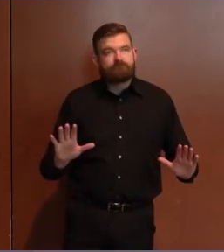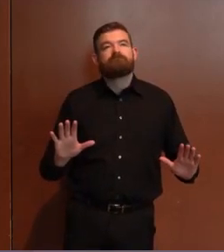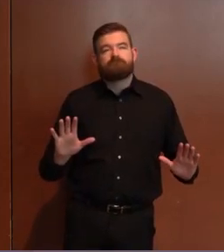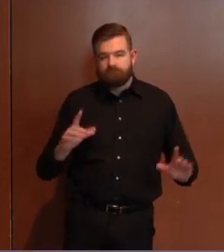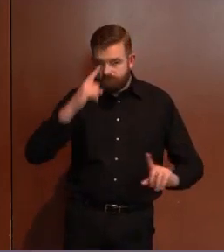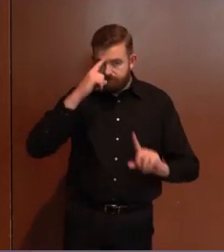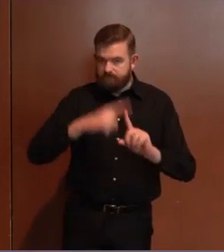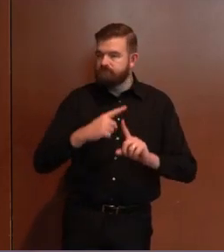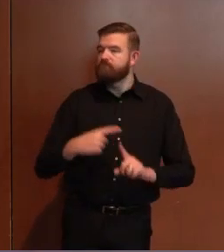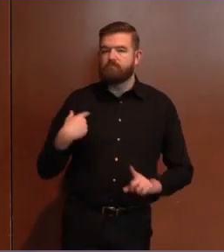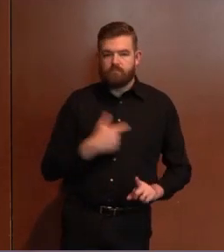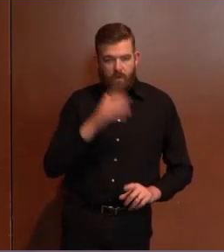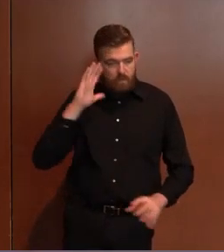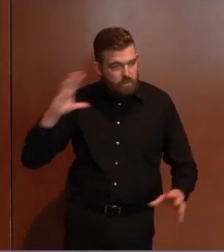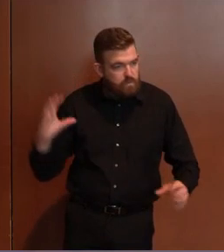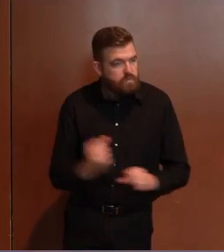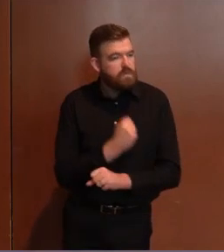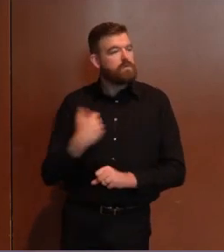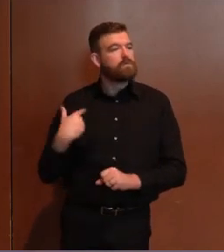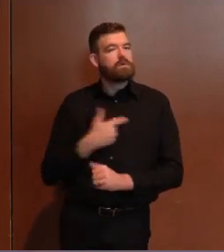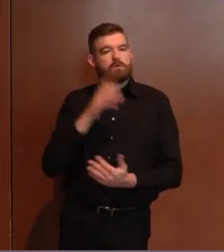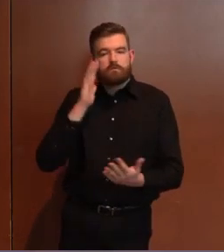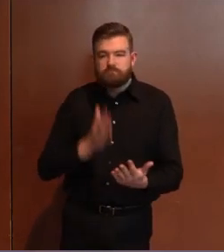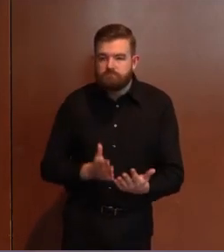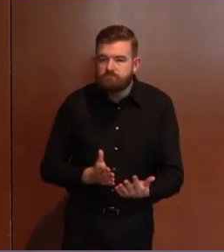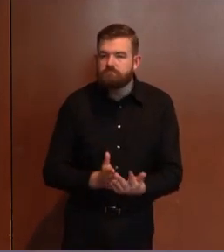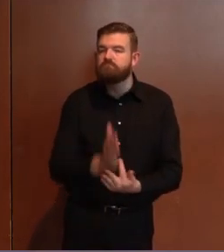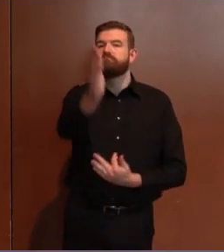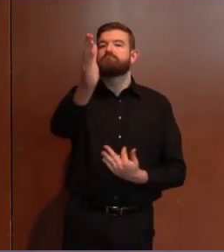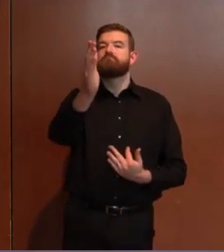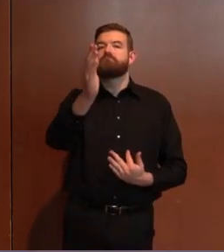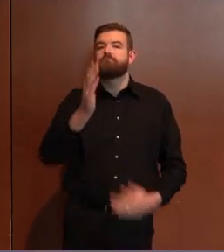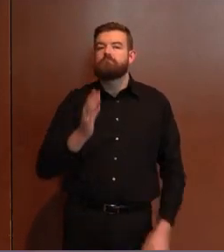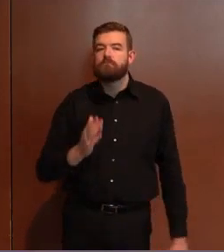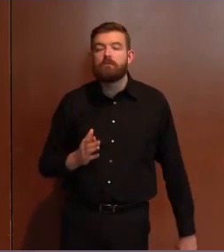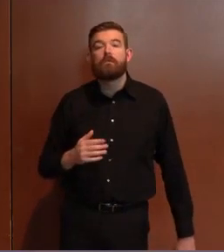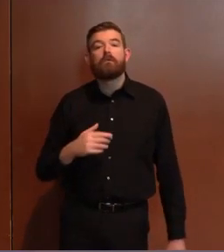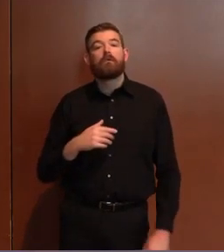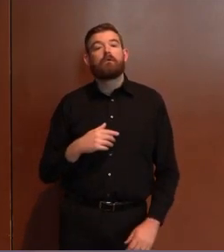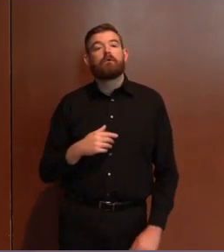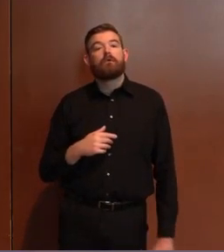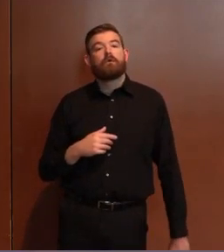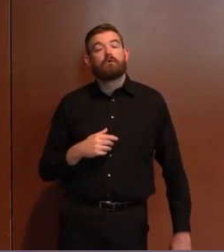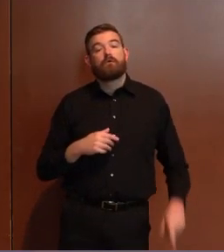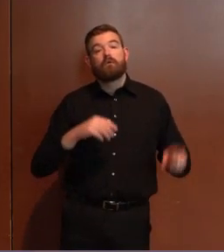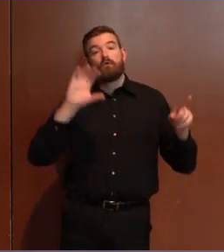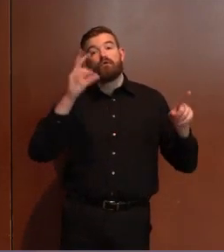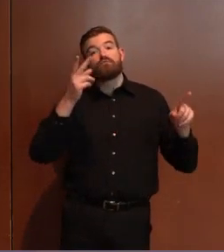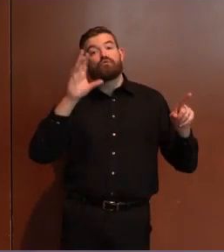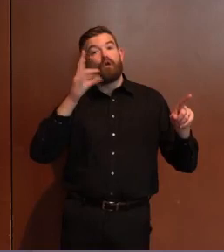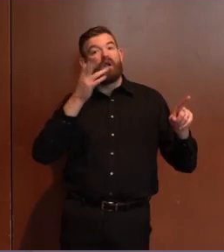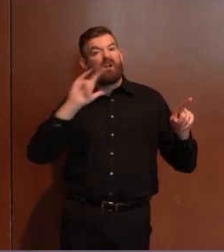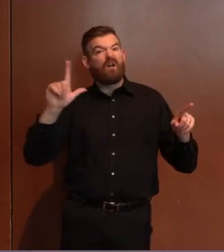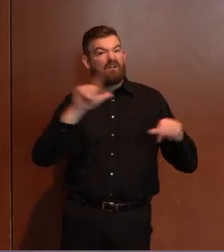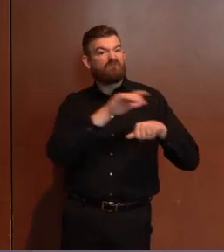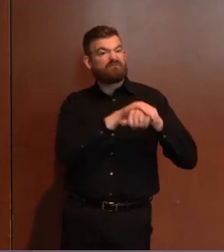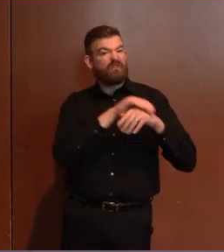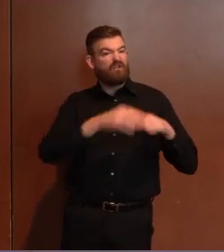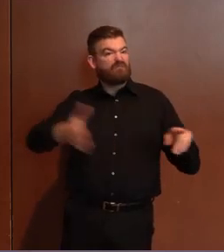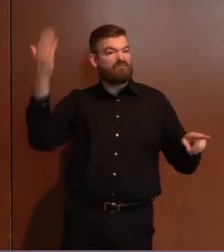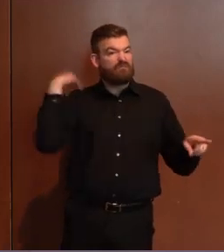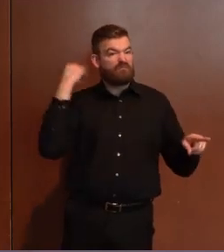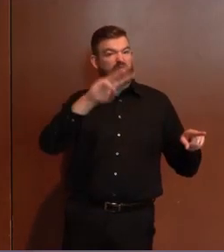it. So I'm not being short on this, but I don't think Churchill was doing a lot of, in May of 1940, a lot of